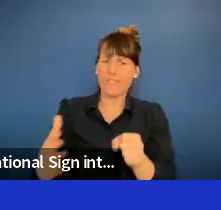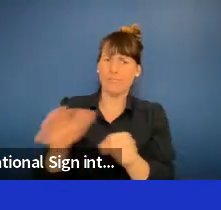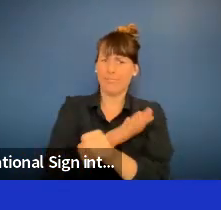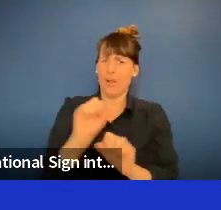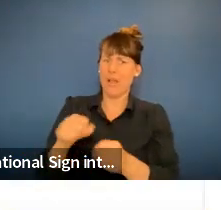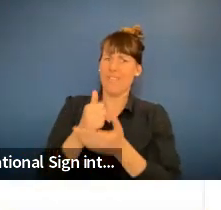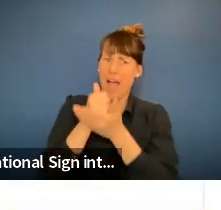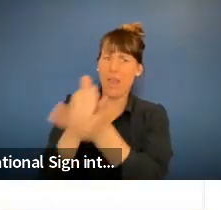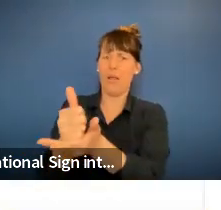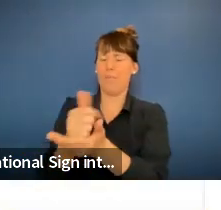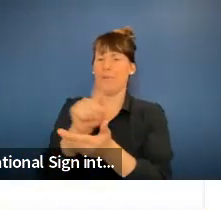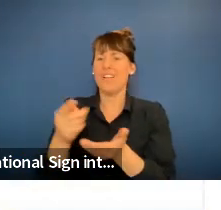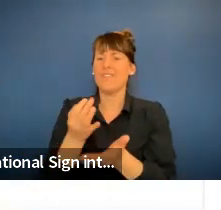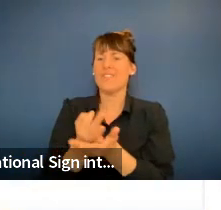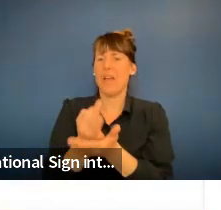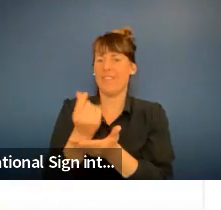please?